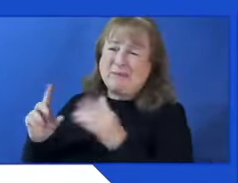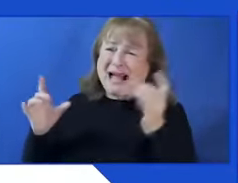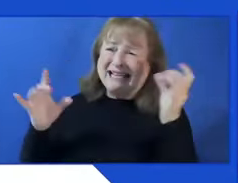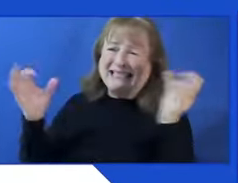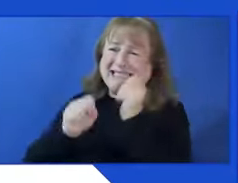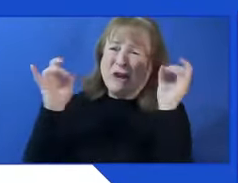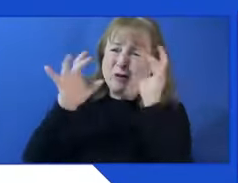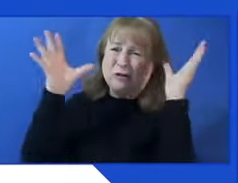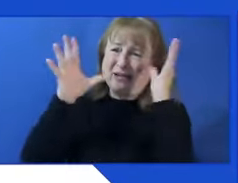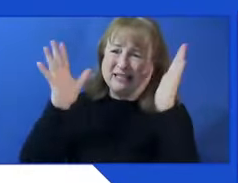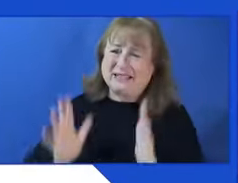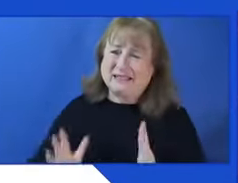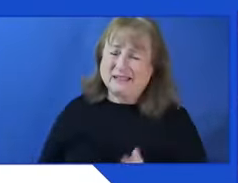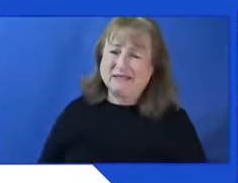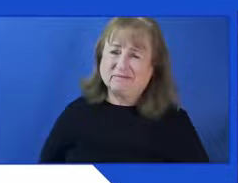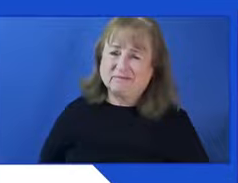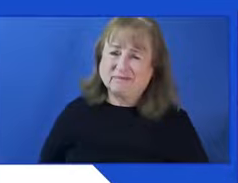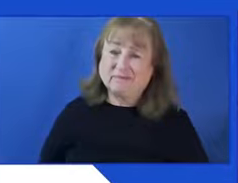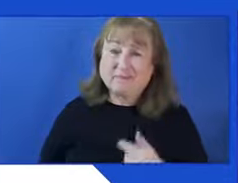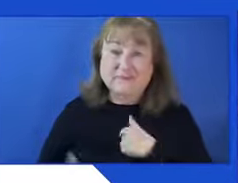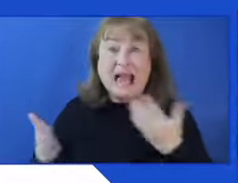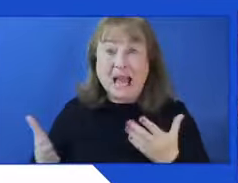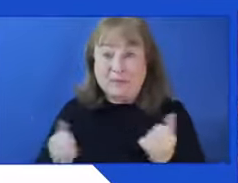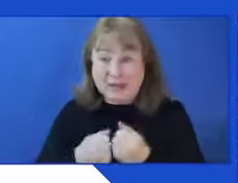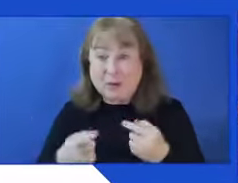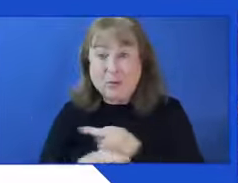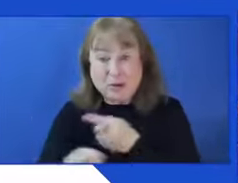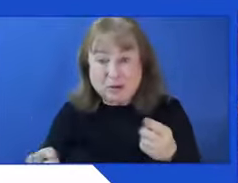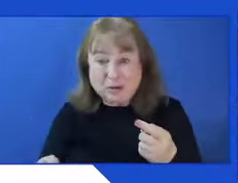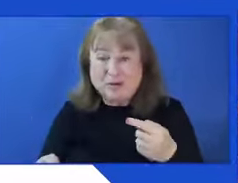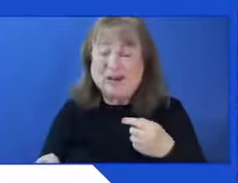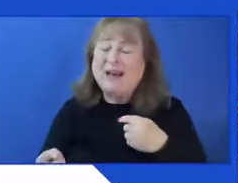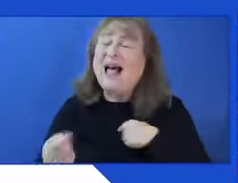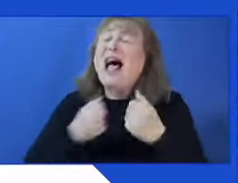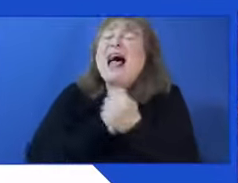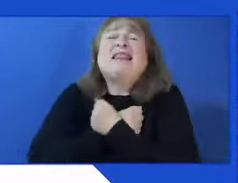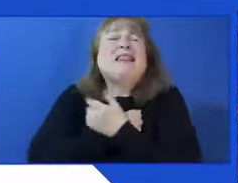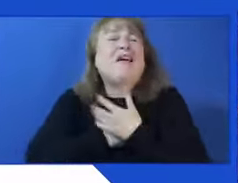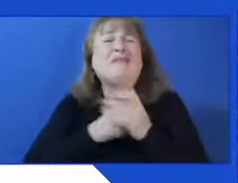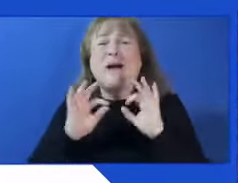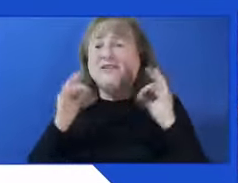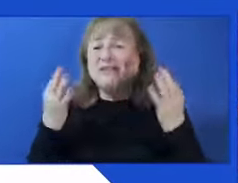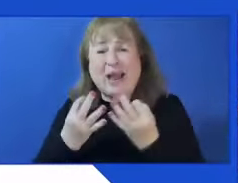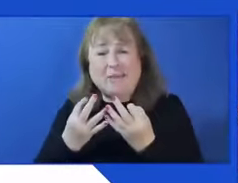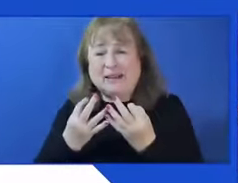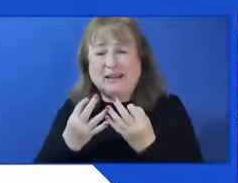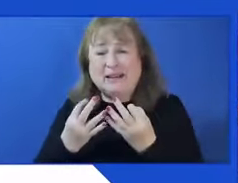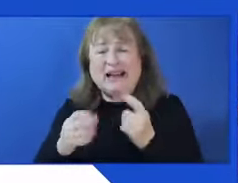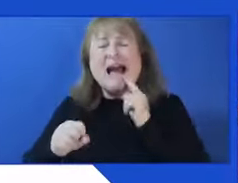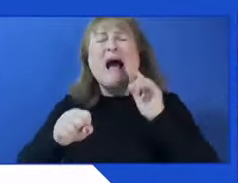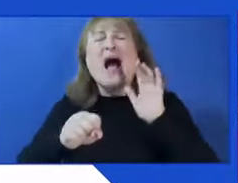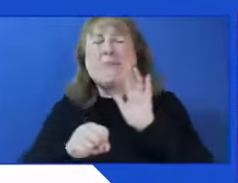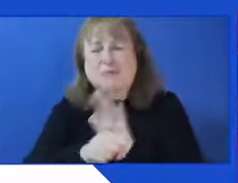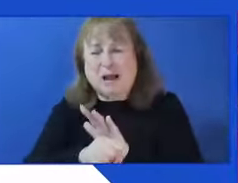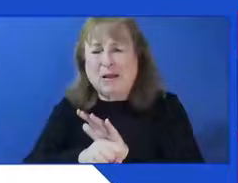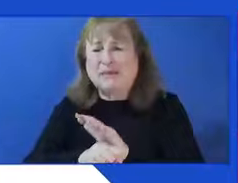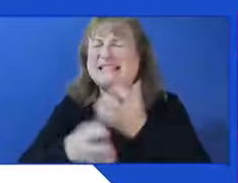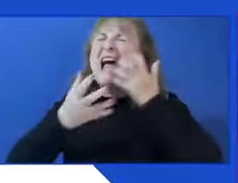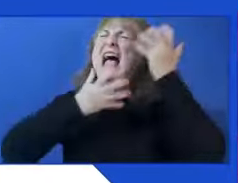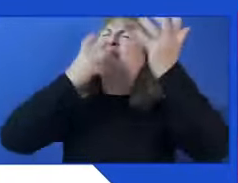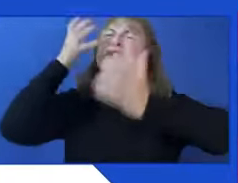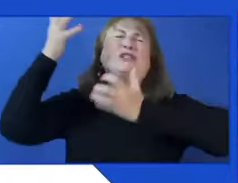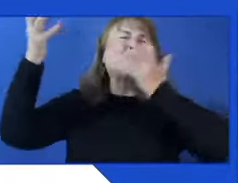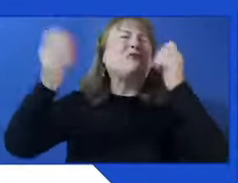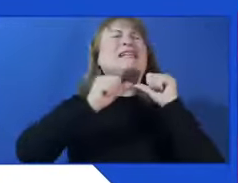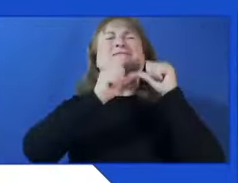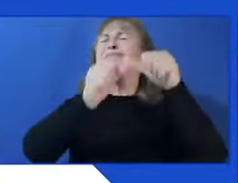terrorists. I am here with you because I love my family, and I promised I would scream to the ends of